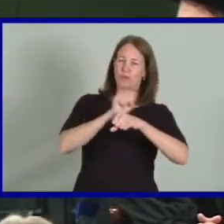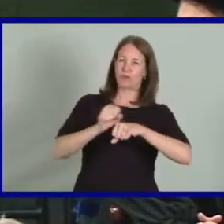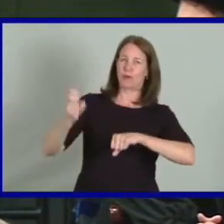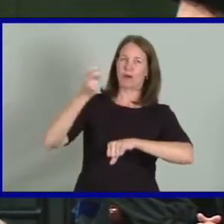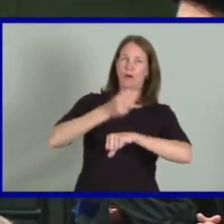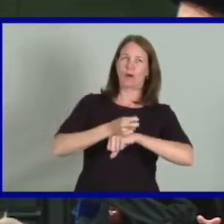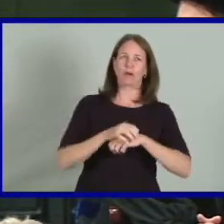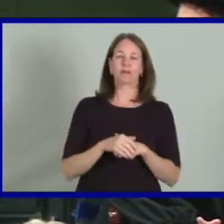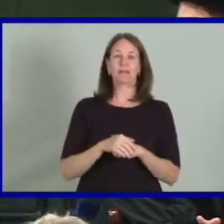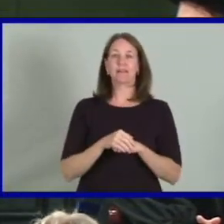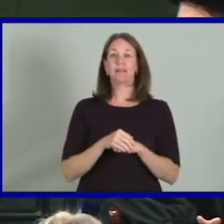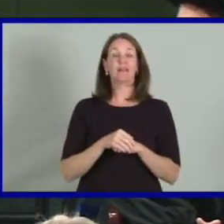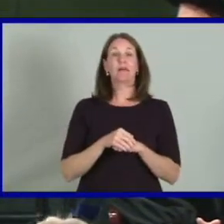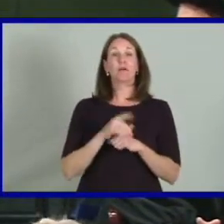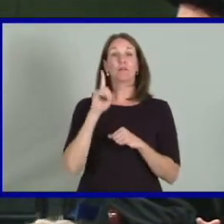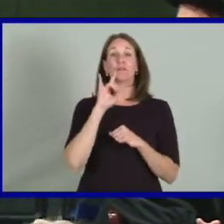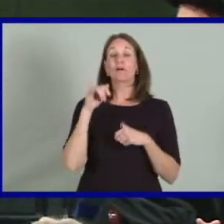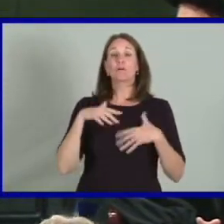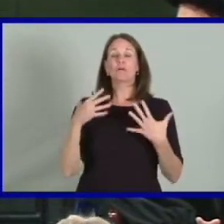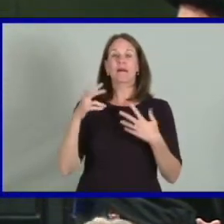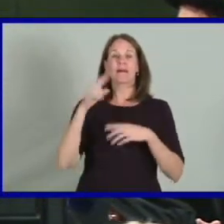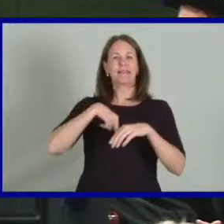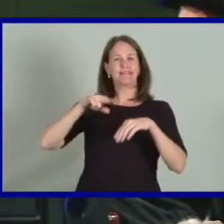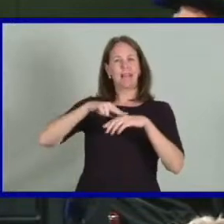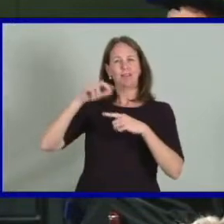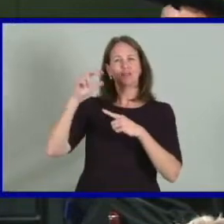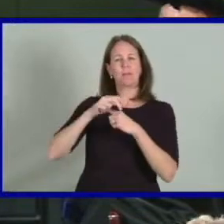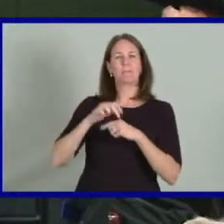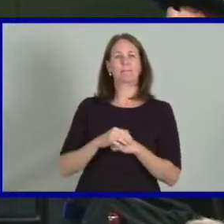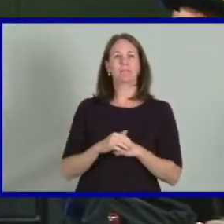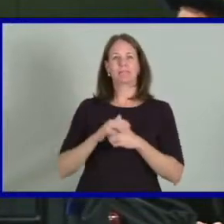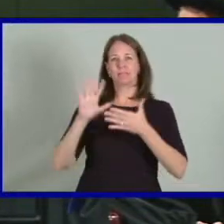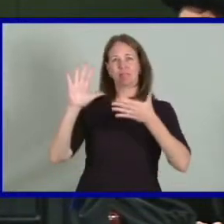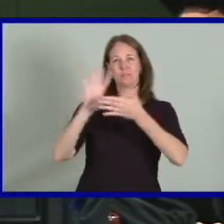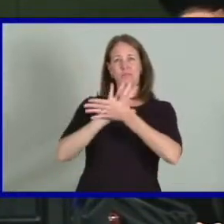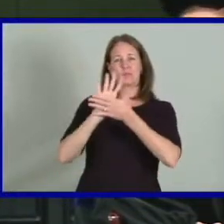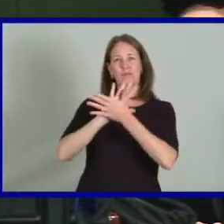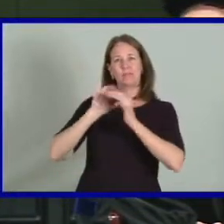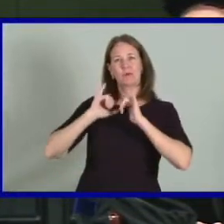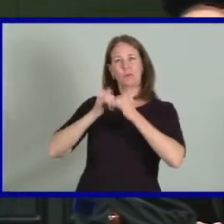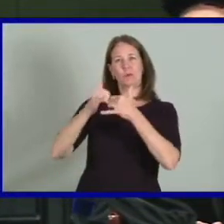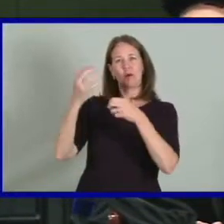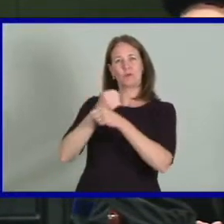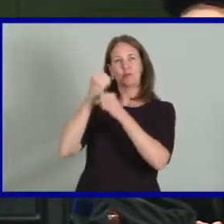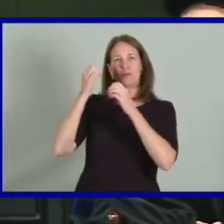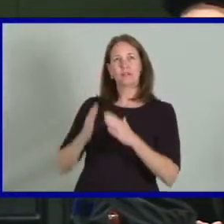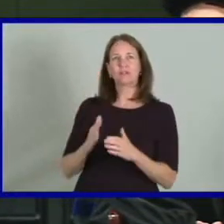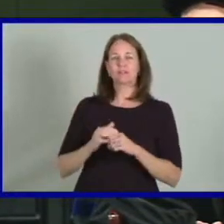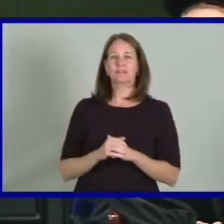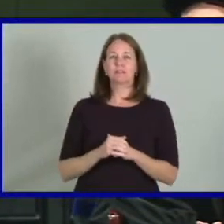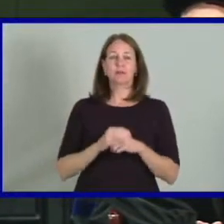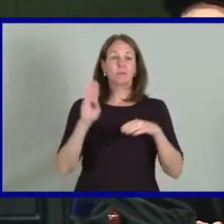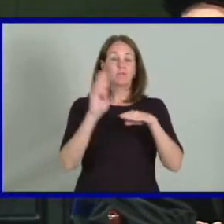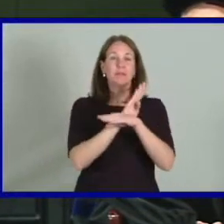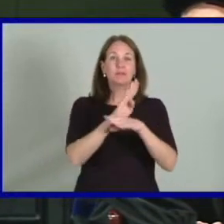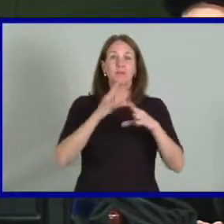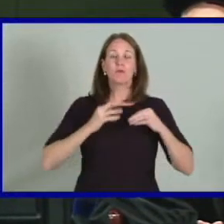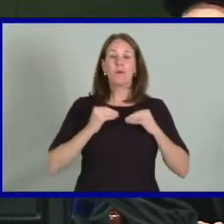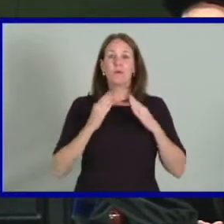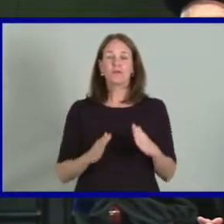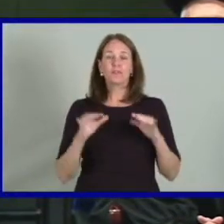are national champions, Academy Award winners. We are business owners,